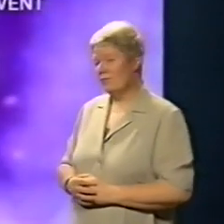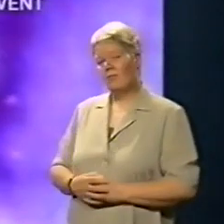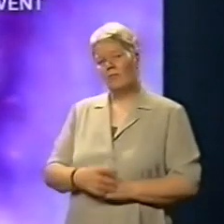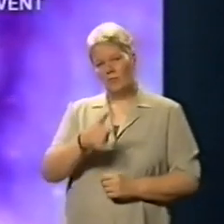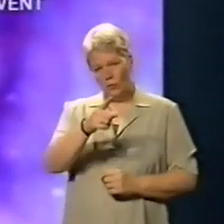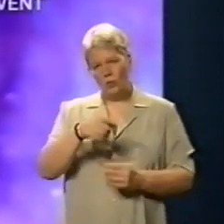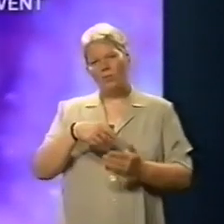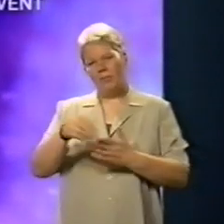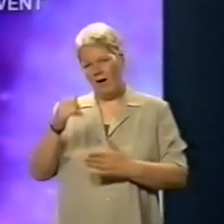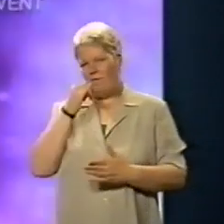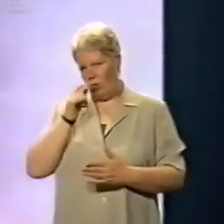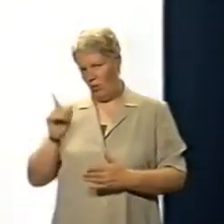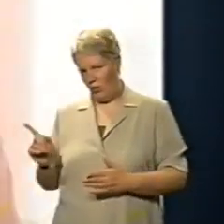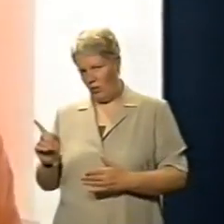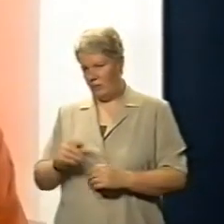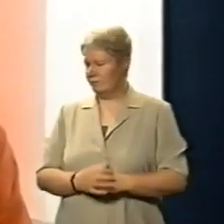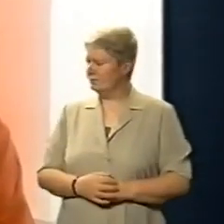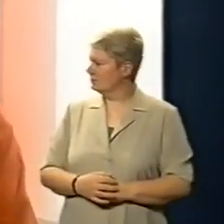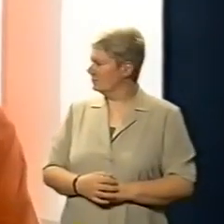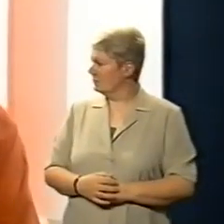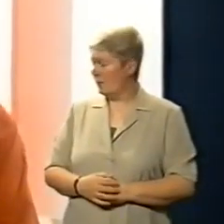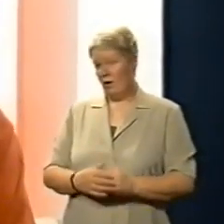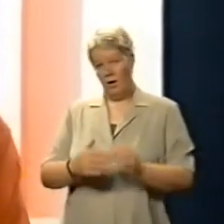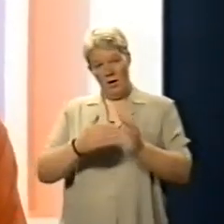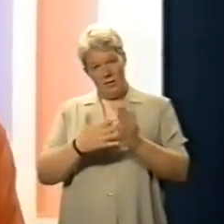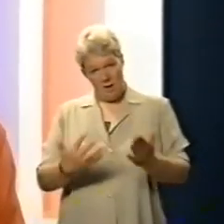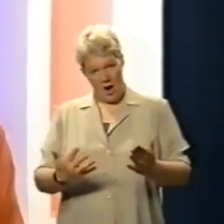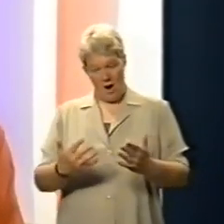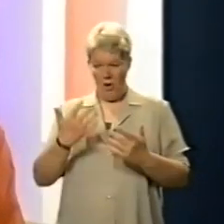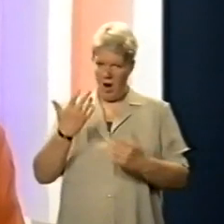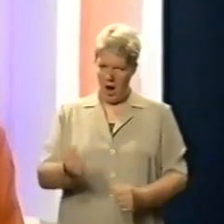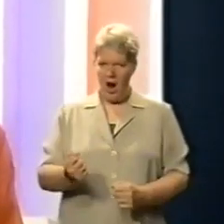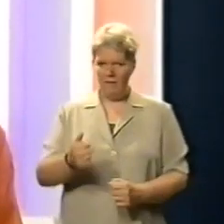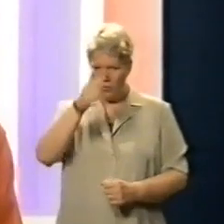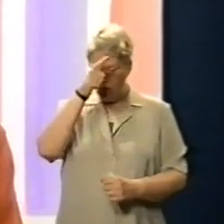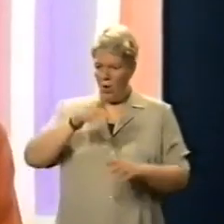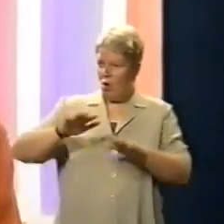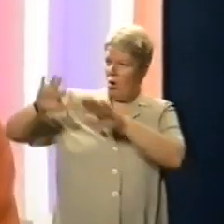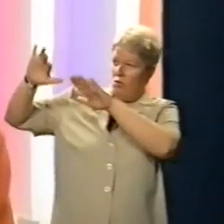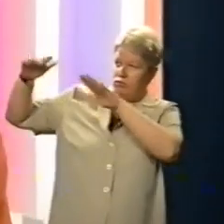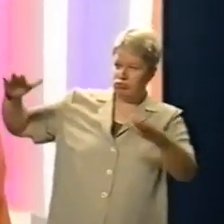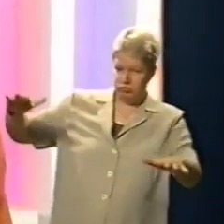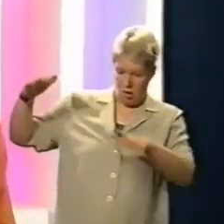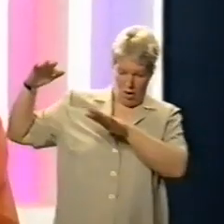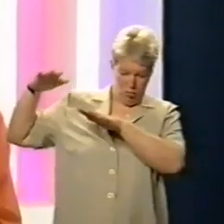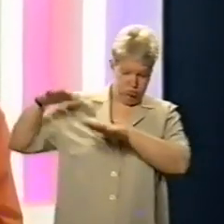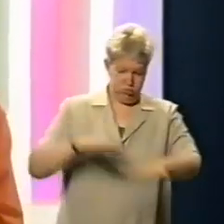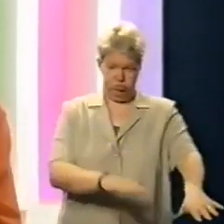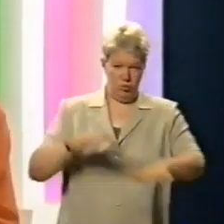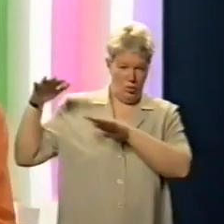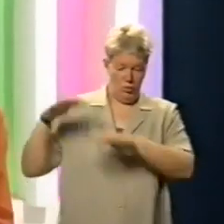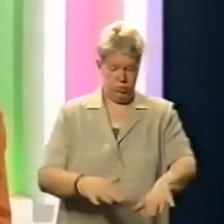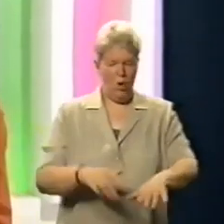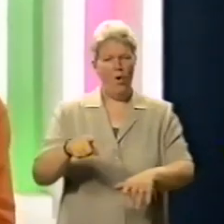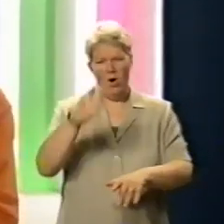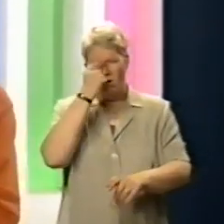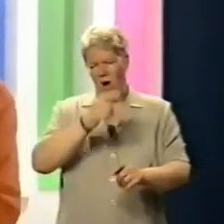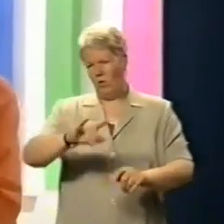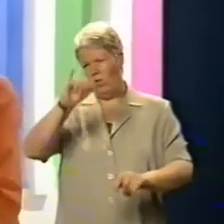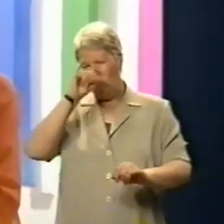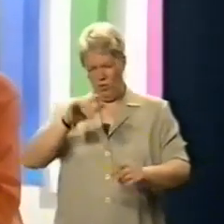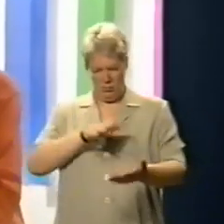are charged at the national rate. Now, landslides can be one of the most devastating forces of nature, destroying everything in their path.